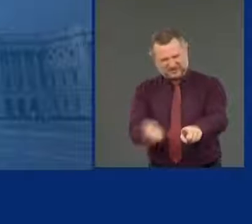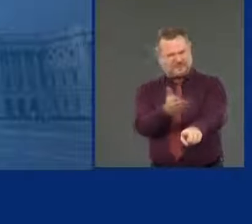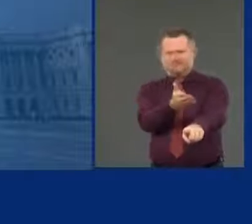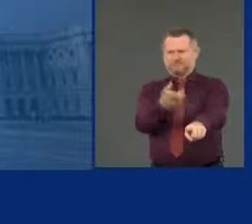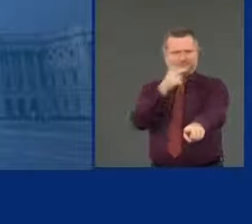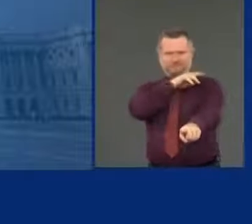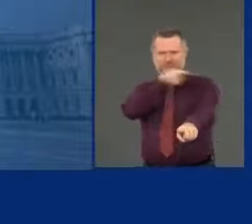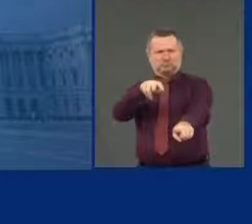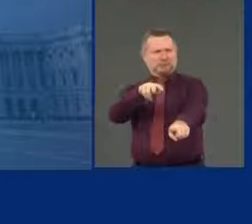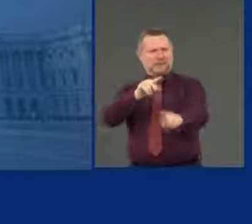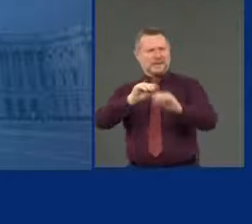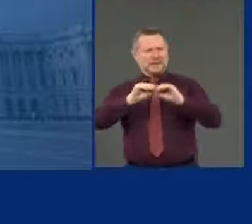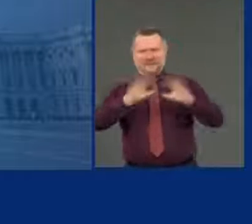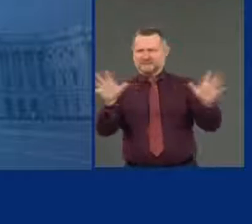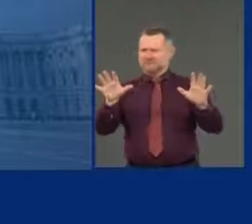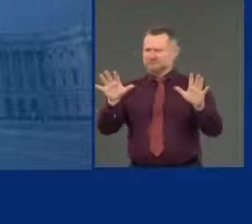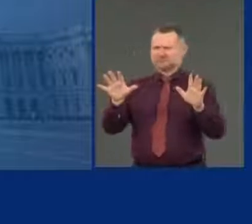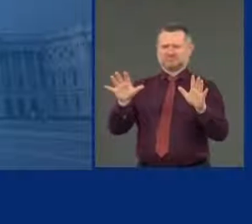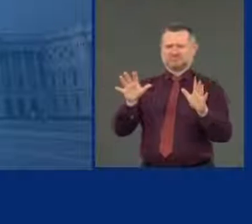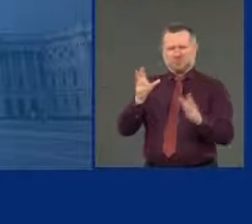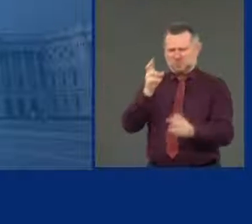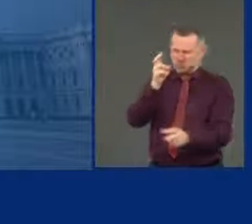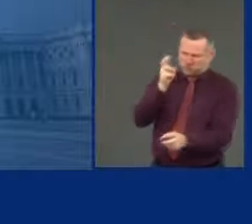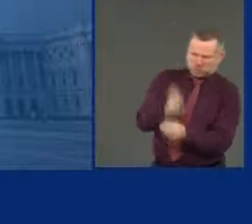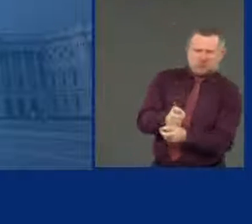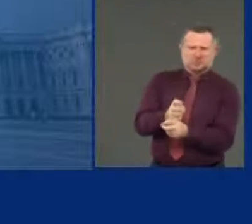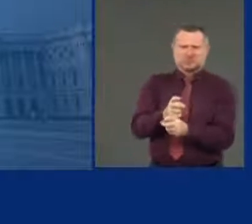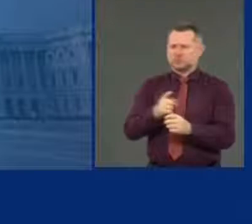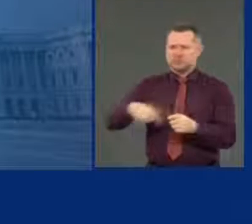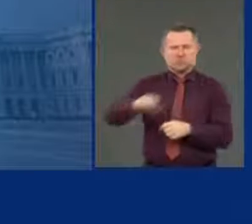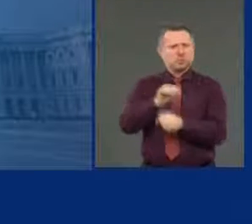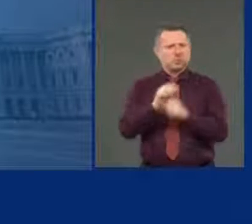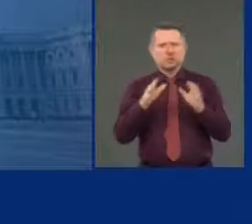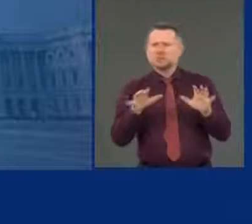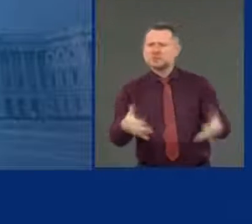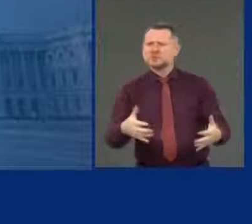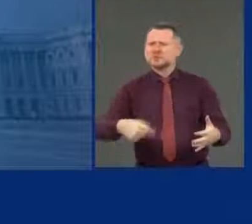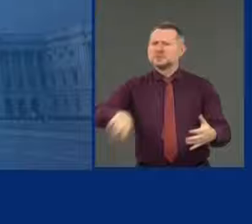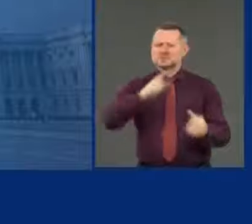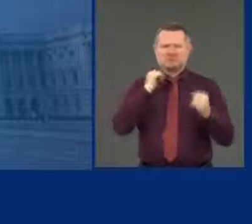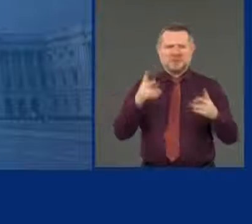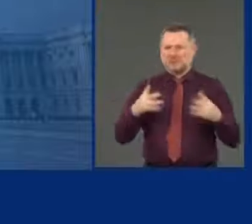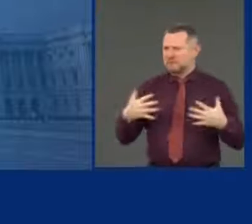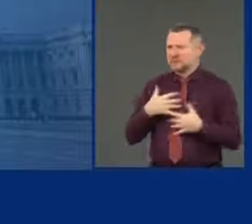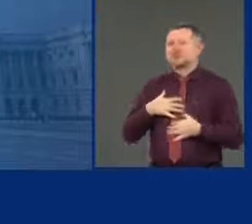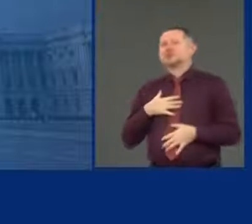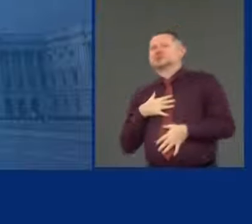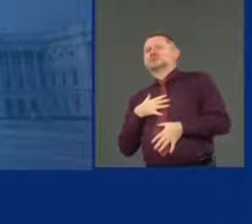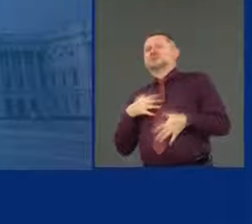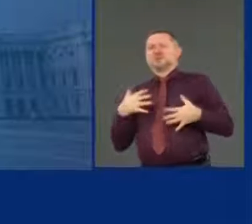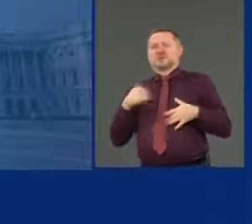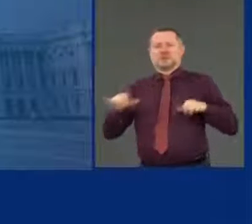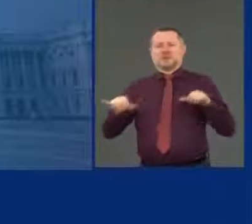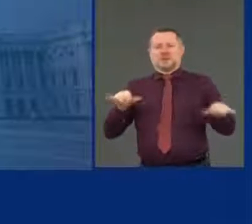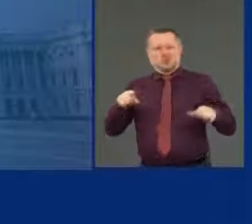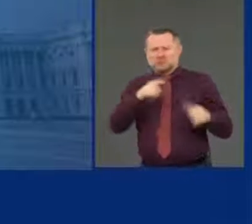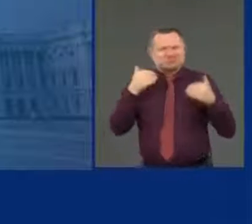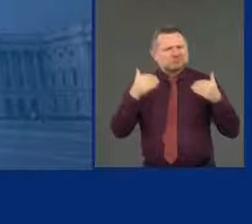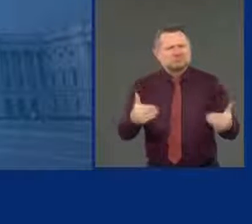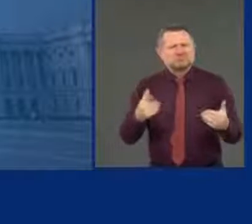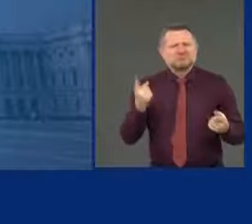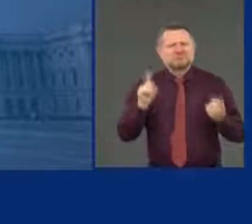was troubling to do so, and I'm sure many people were afraid to show up, but they showed up